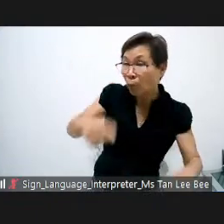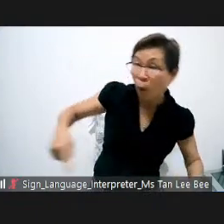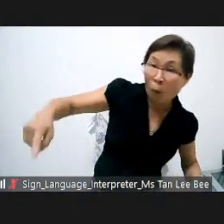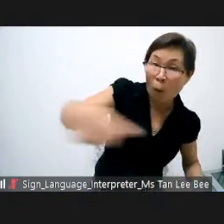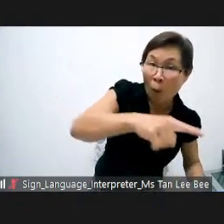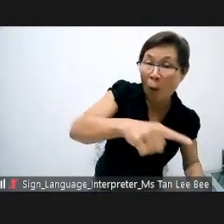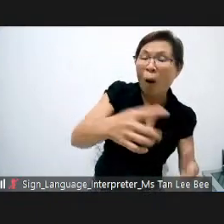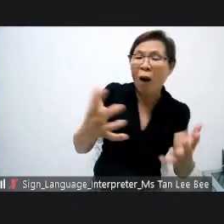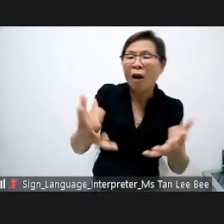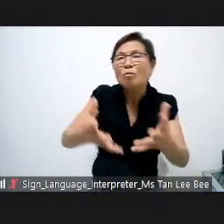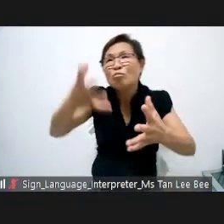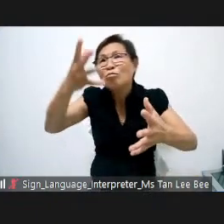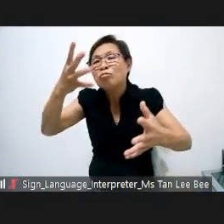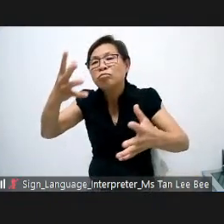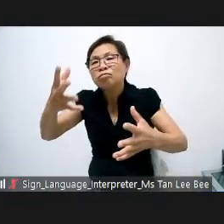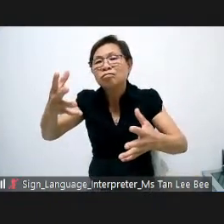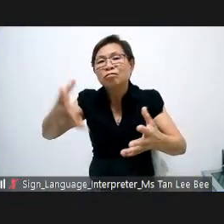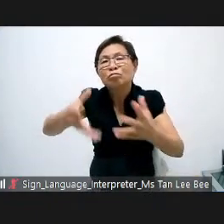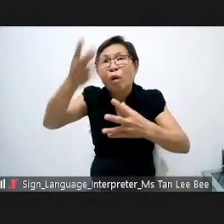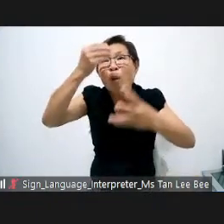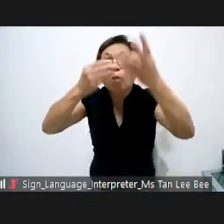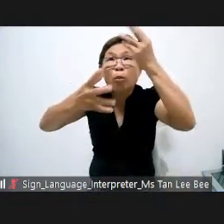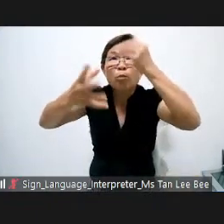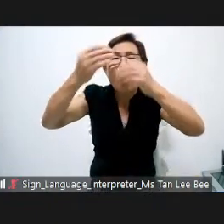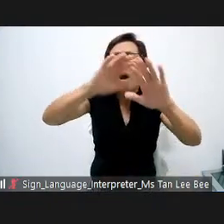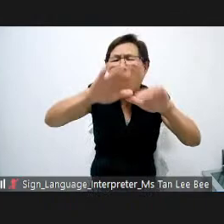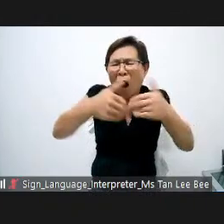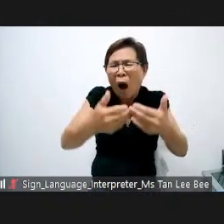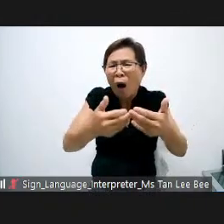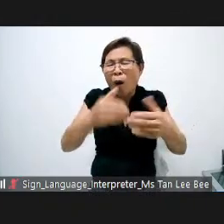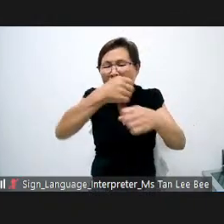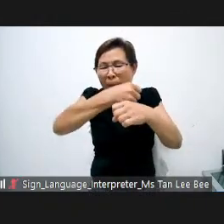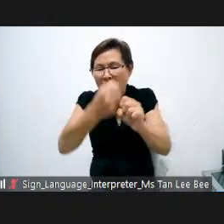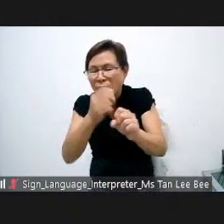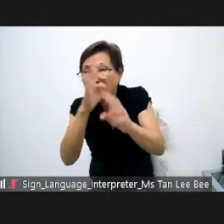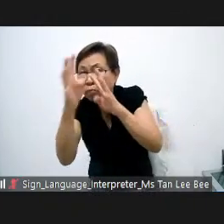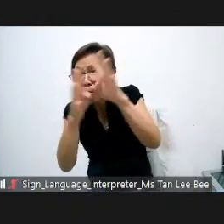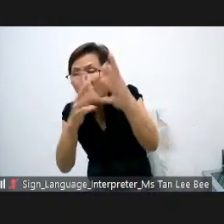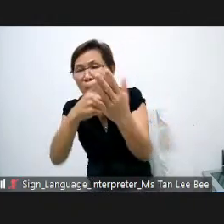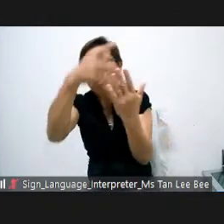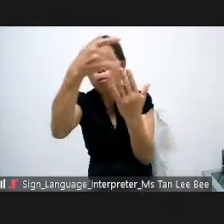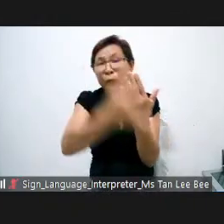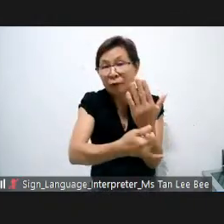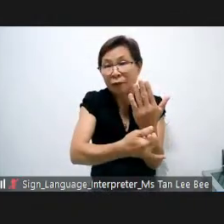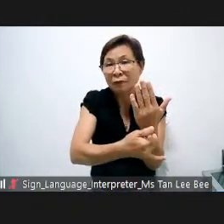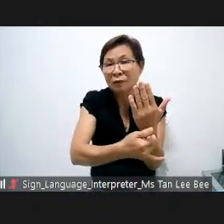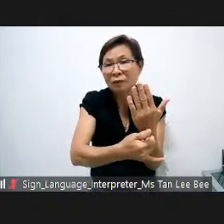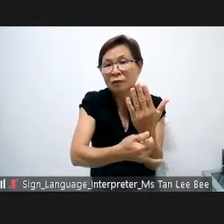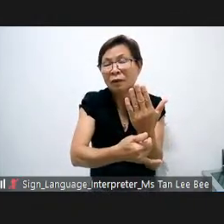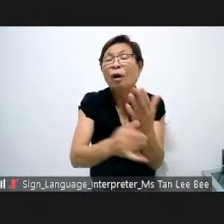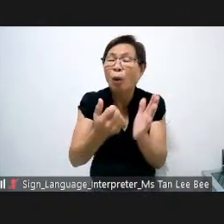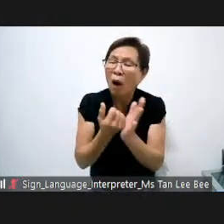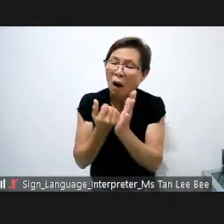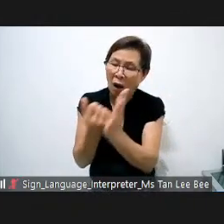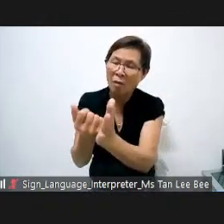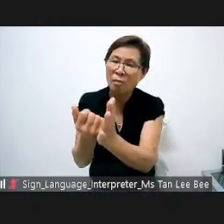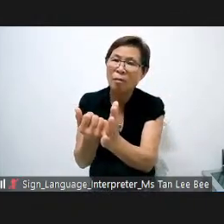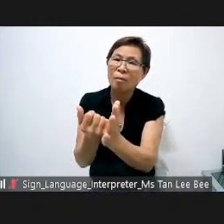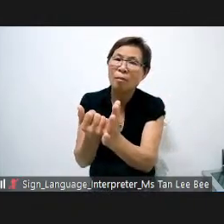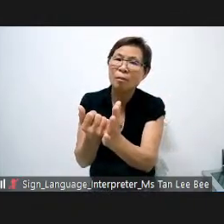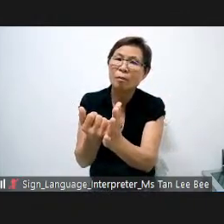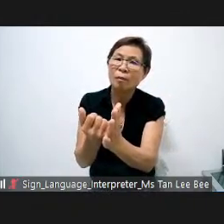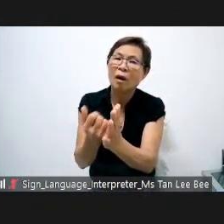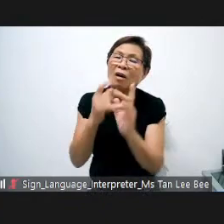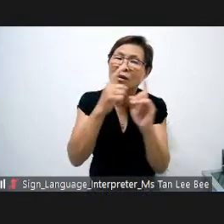get hold-on valuable inputs on how to create innovation projects which will help to provide